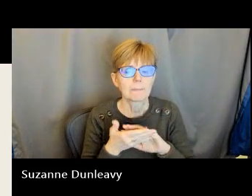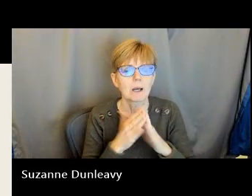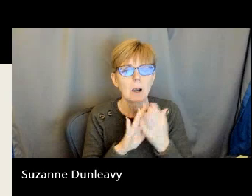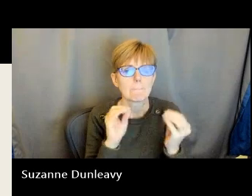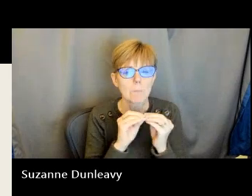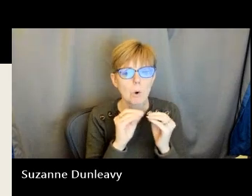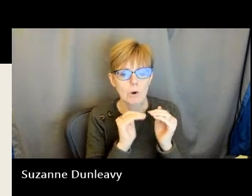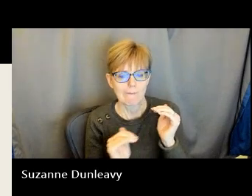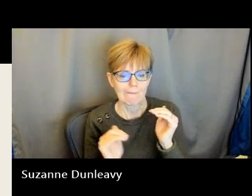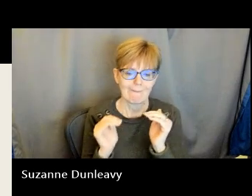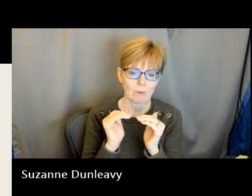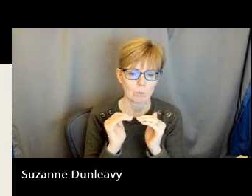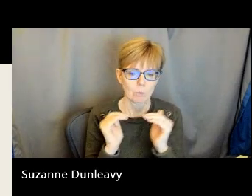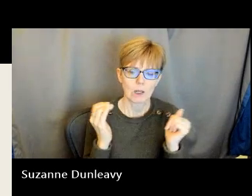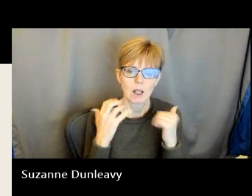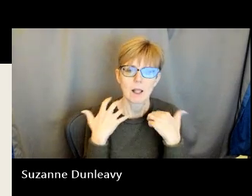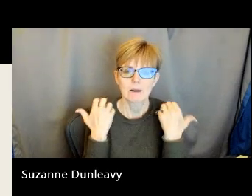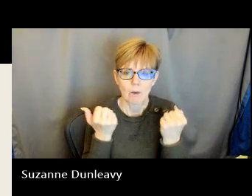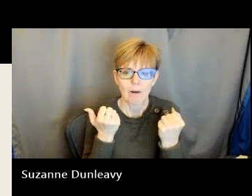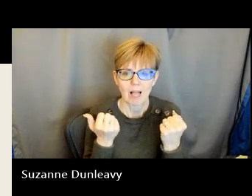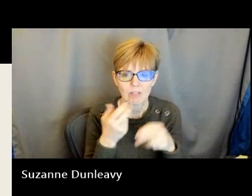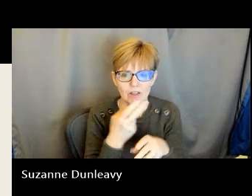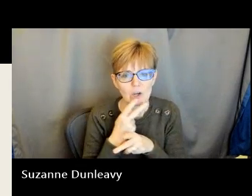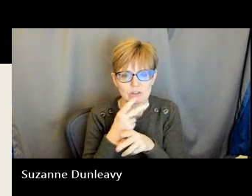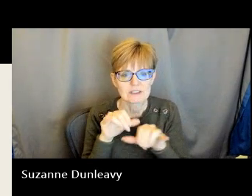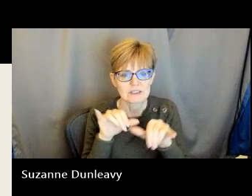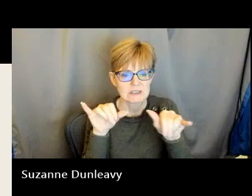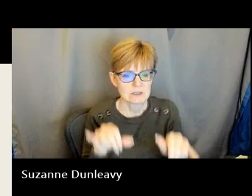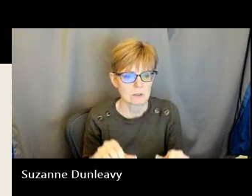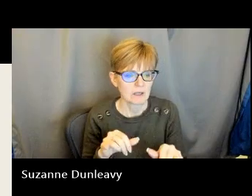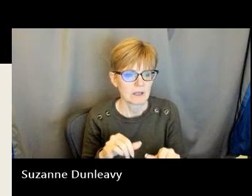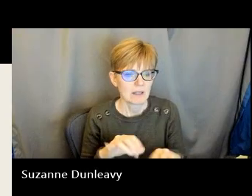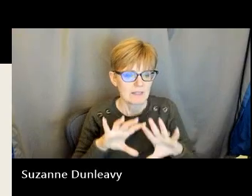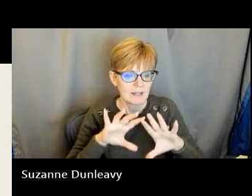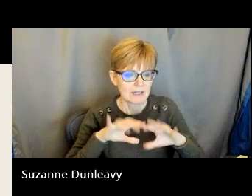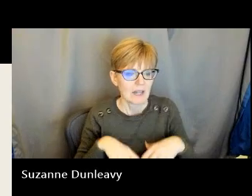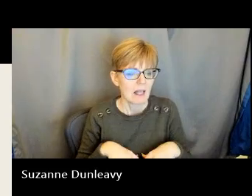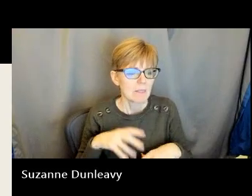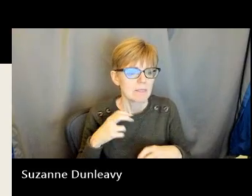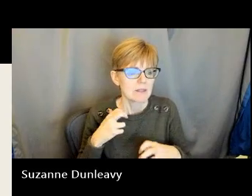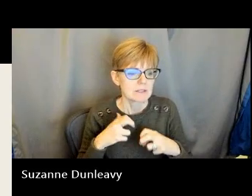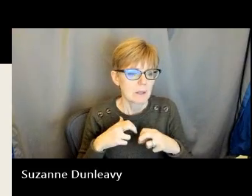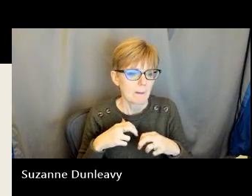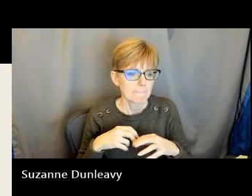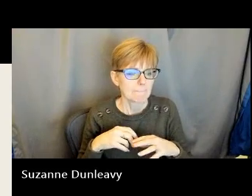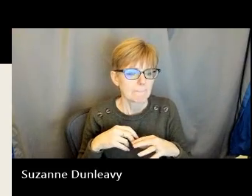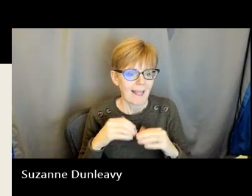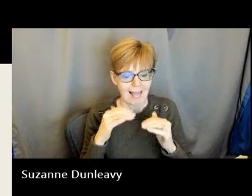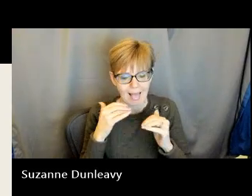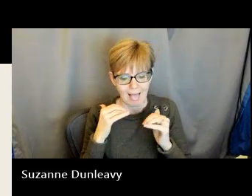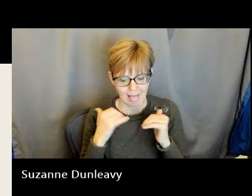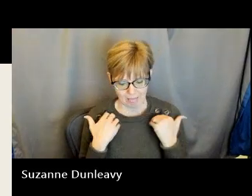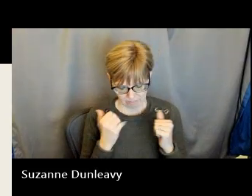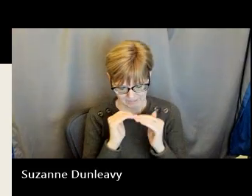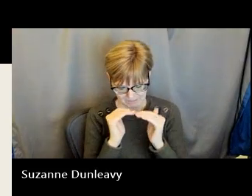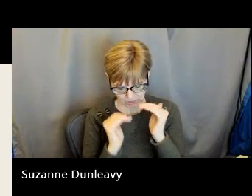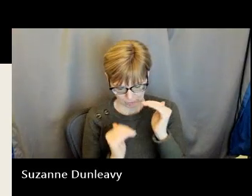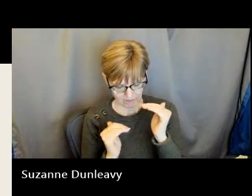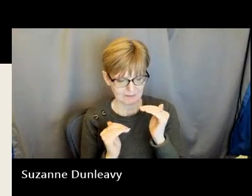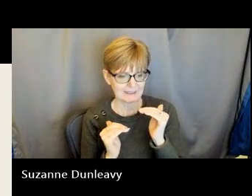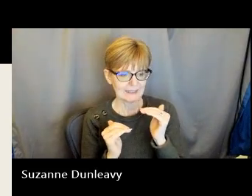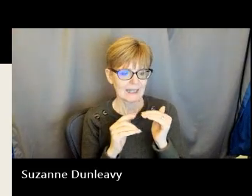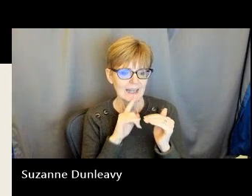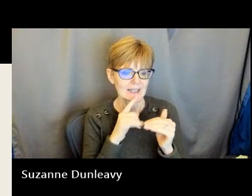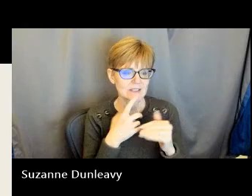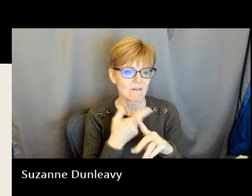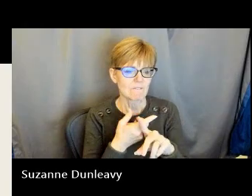is a product of policy, not about individual behavior. For decades, researchers, clinicians, practitioners, even